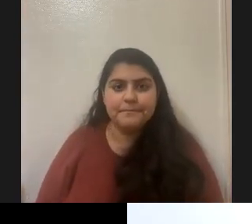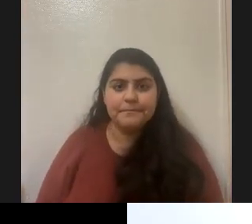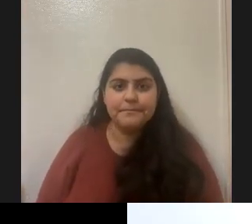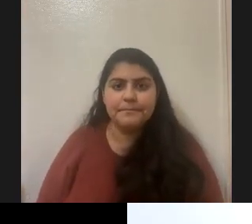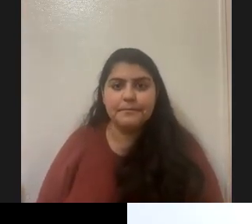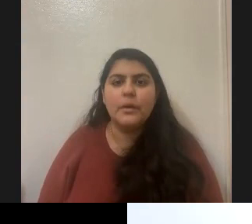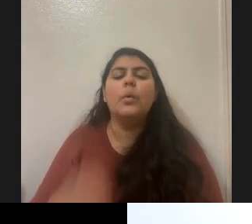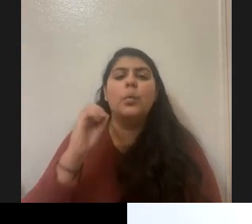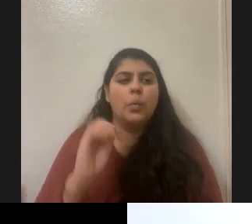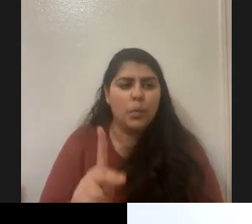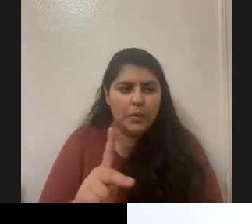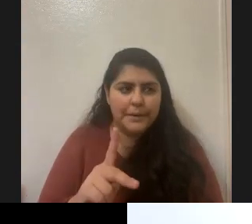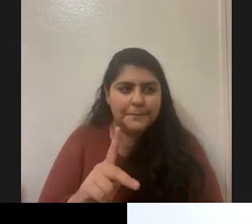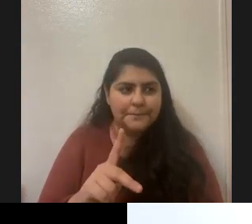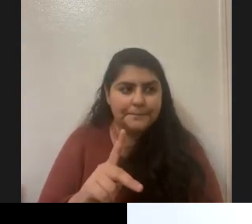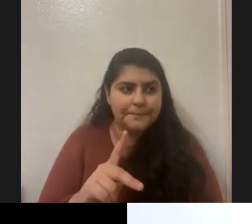Okay.